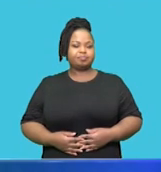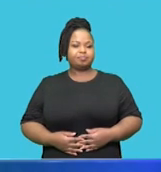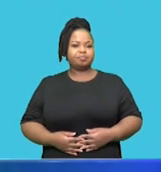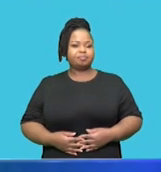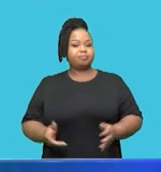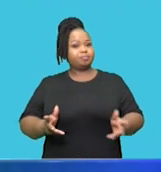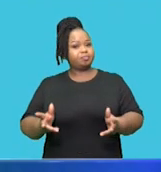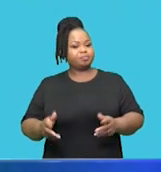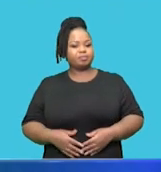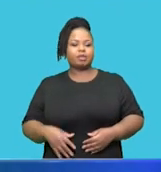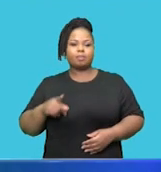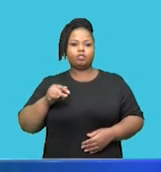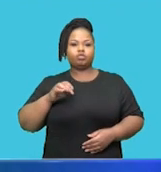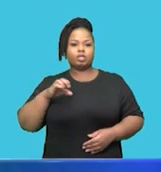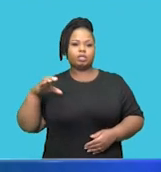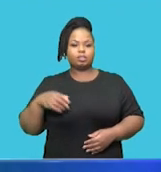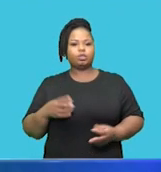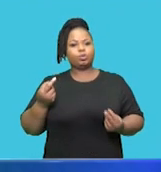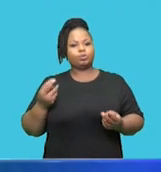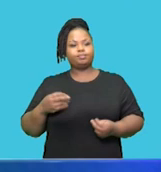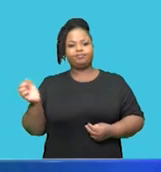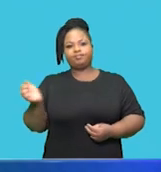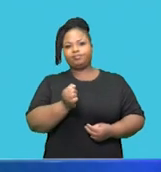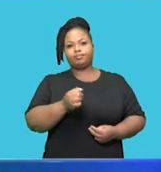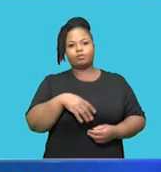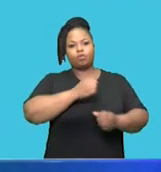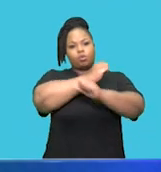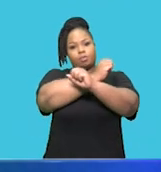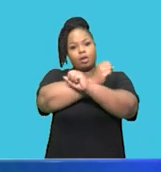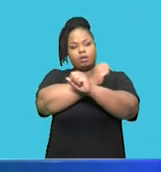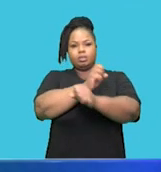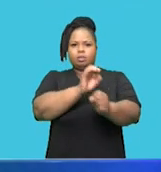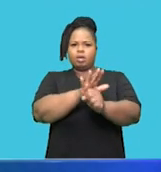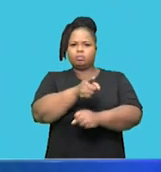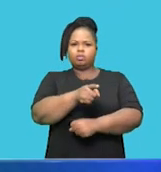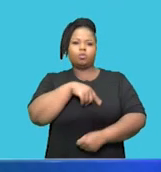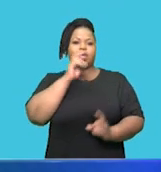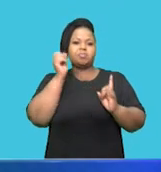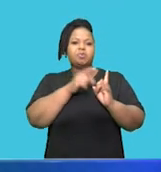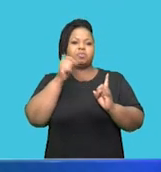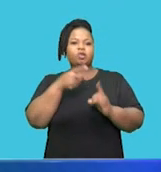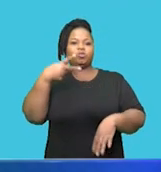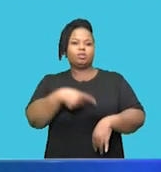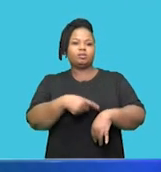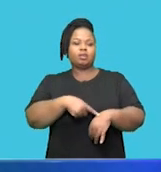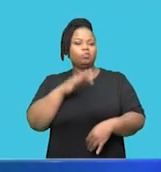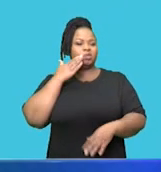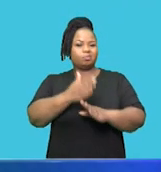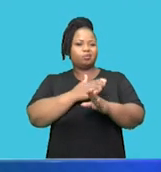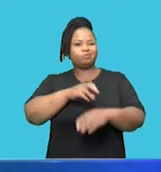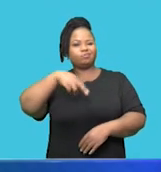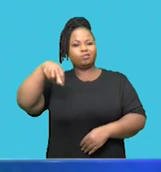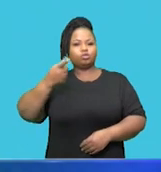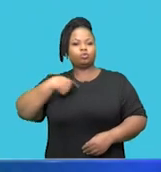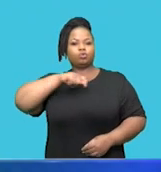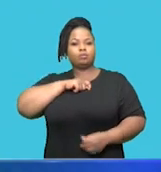Into some football now, Patrick Masongai, the new signing for Orlando Pirates, had an immediate impact by scoring twice during their pre-season tour of